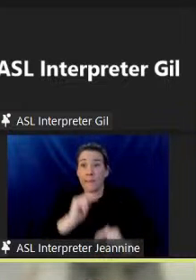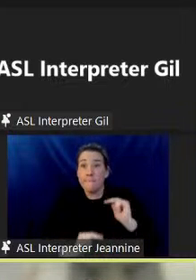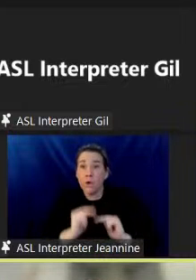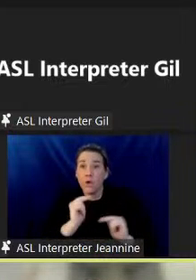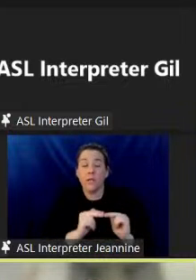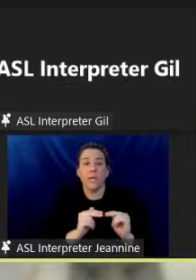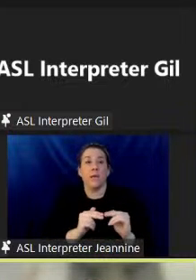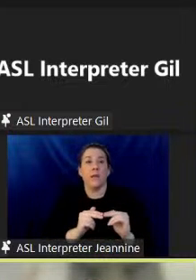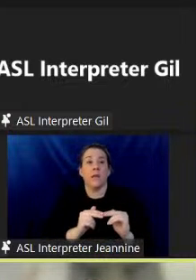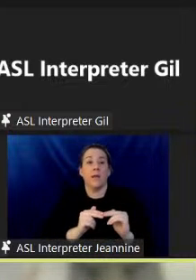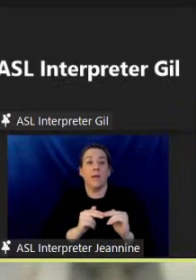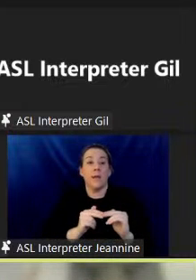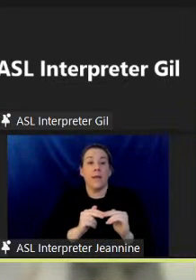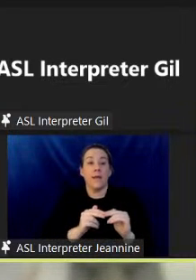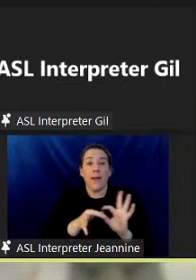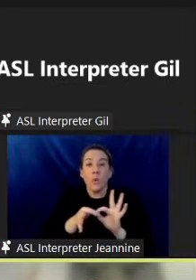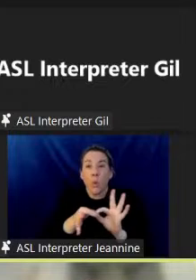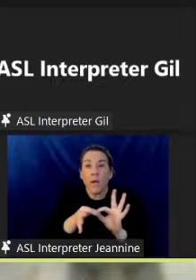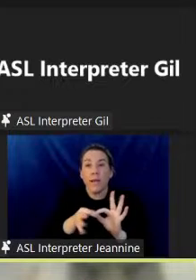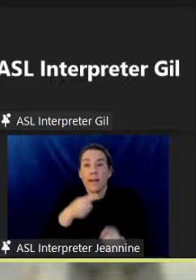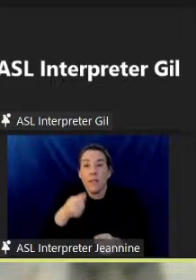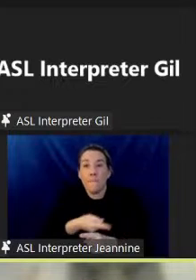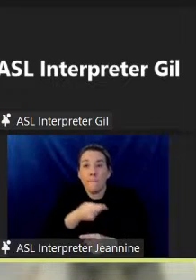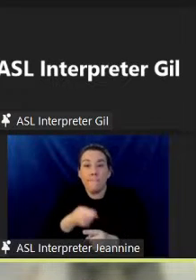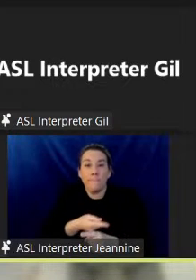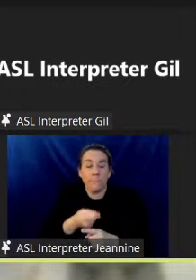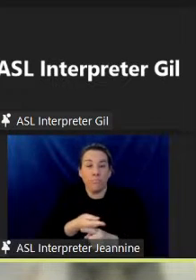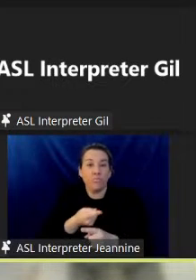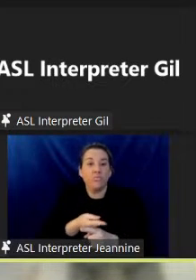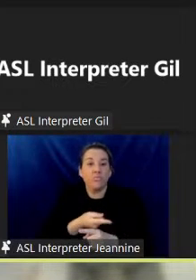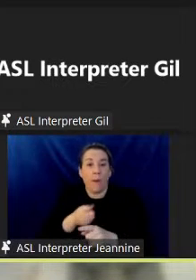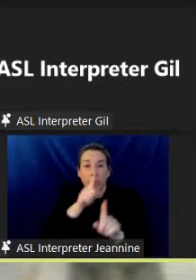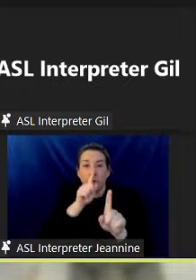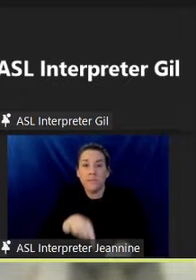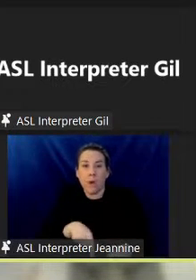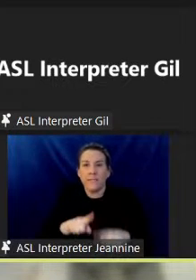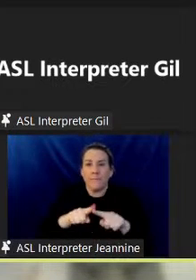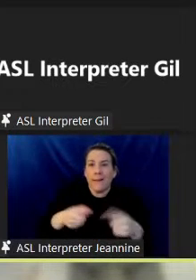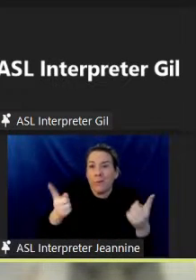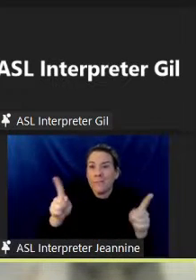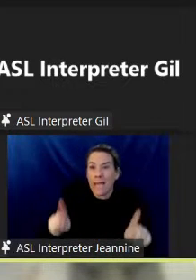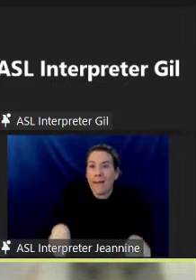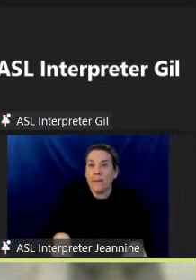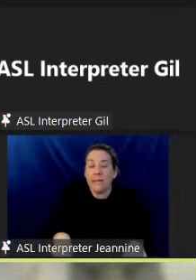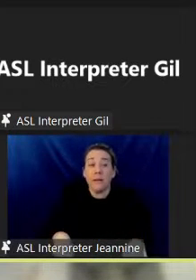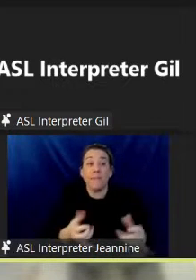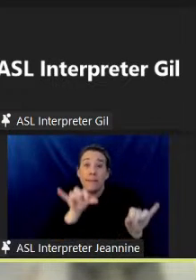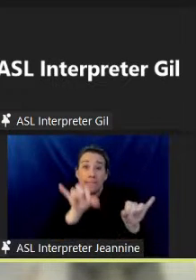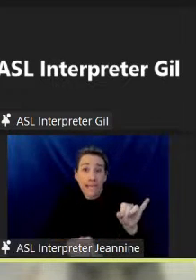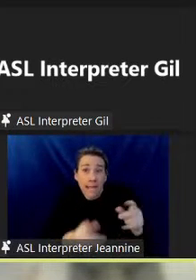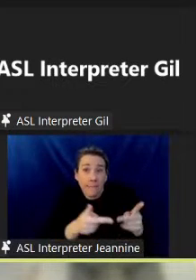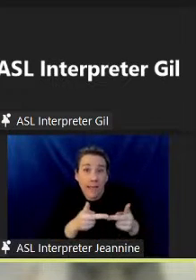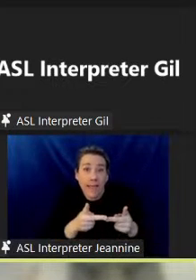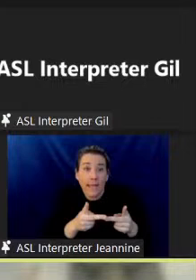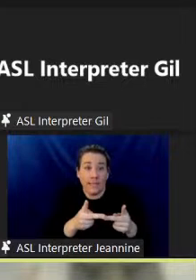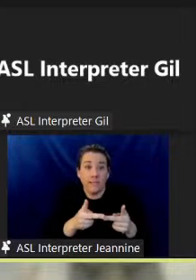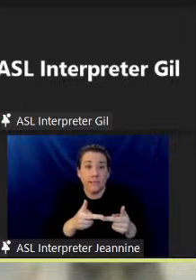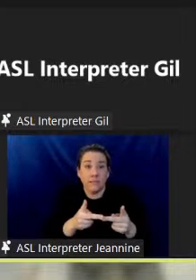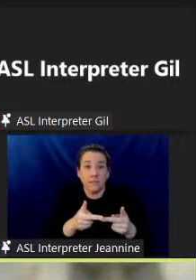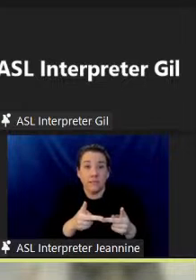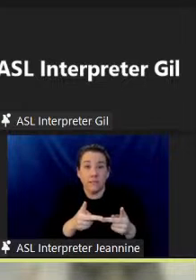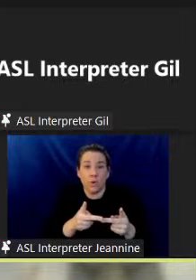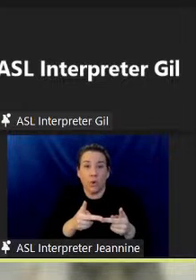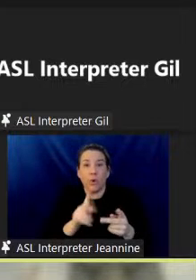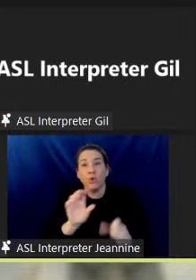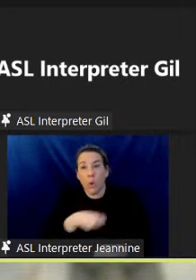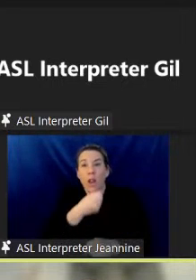the proper response depending on what's going on, whether we evacuate, stay in place, or do a lockdown. And then